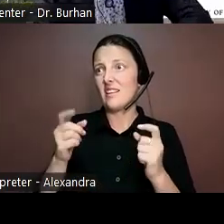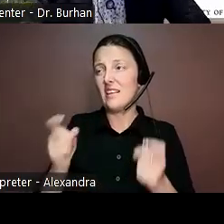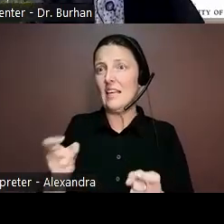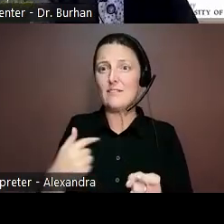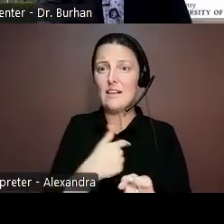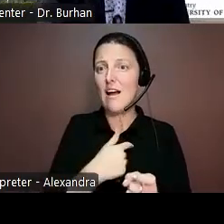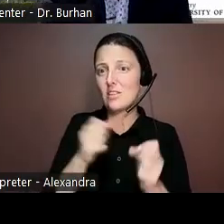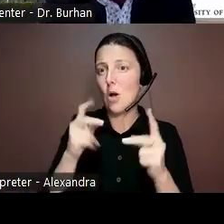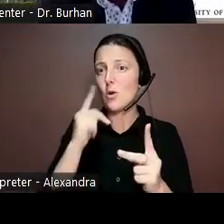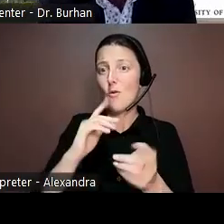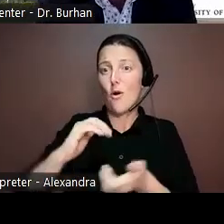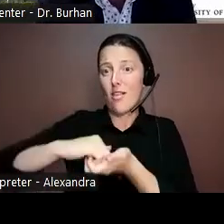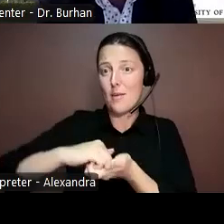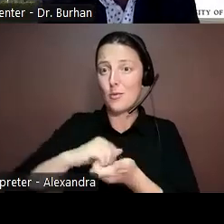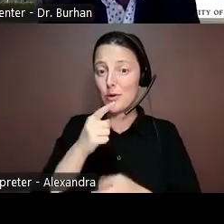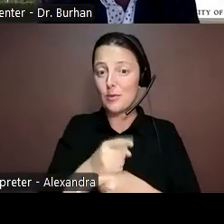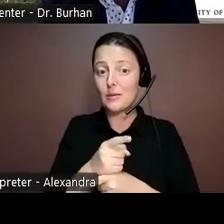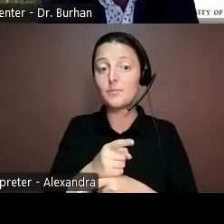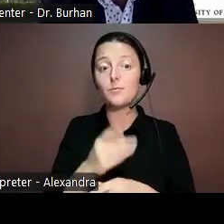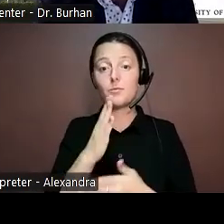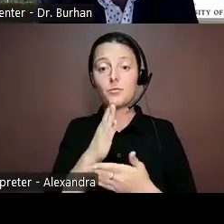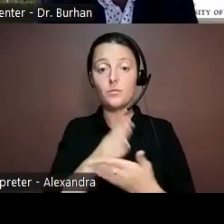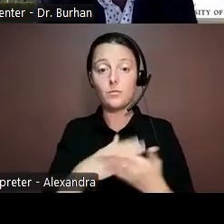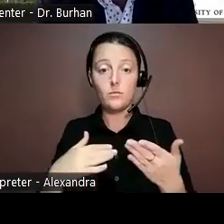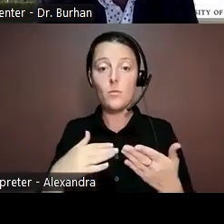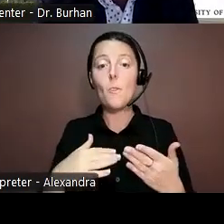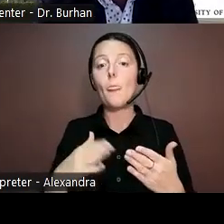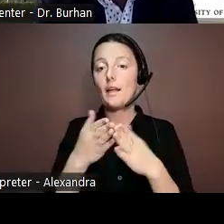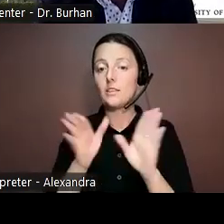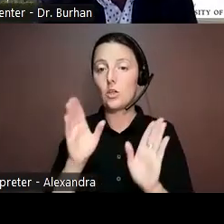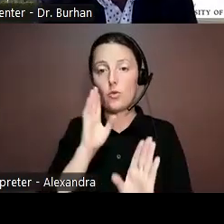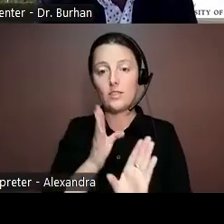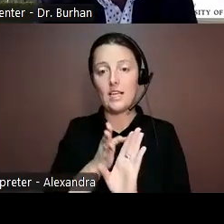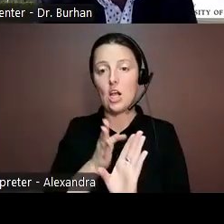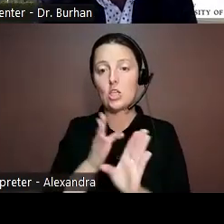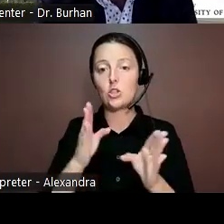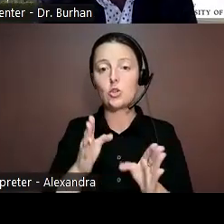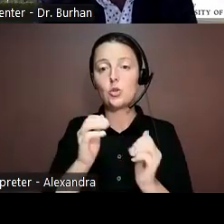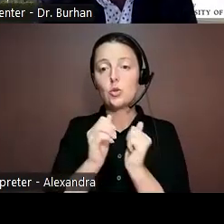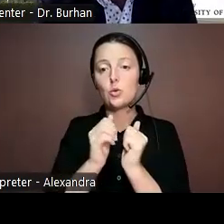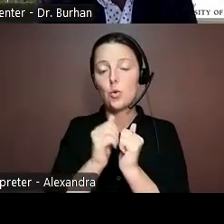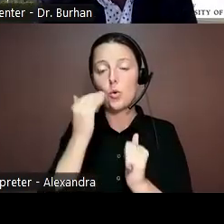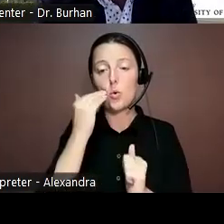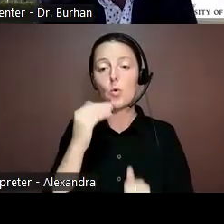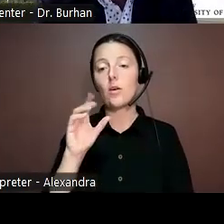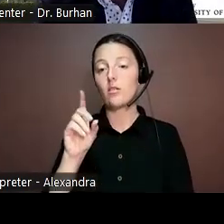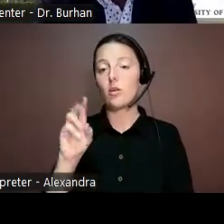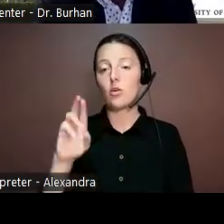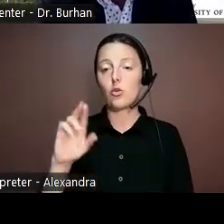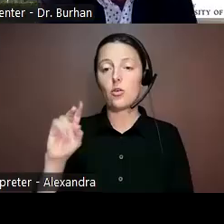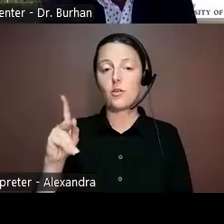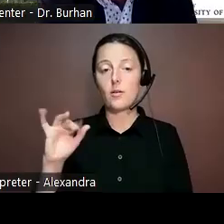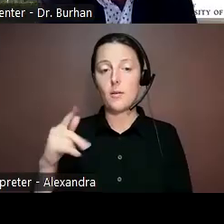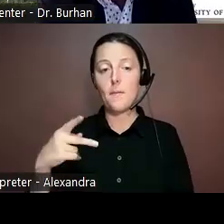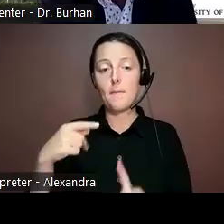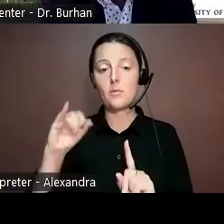some of those in geriatric psychiatry would know Dr. Dilip Jesti, who's the editor-in-chief for International Psychogeriatrics.